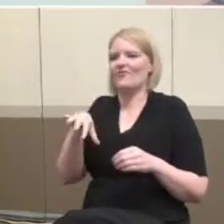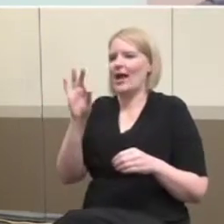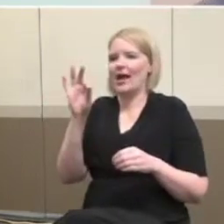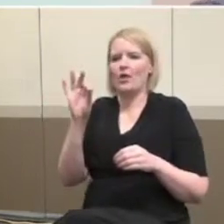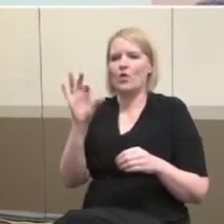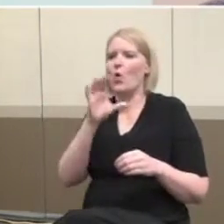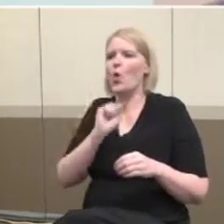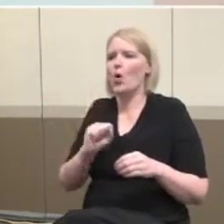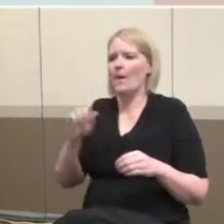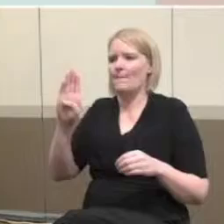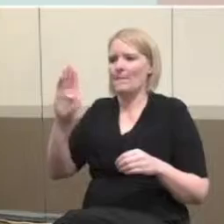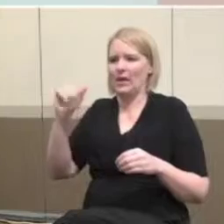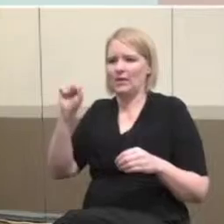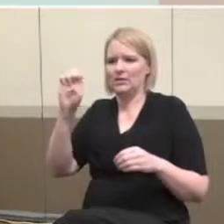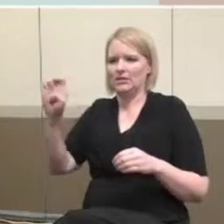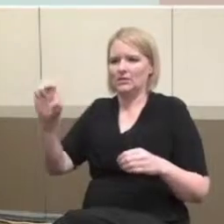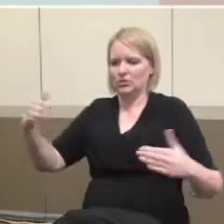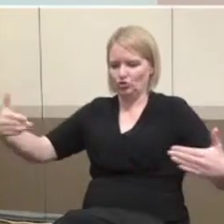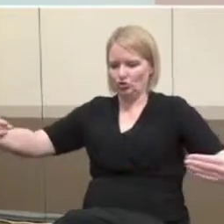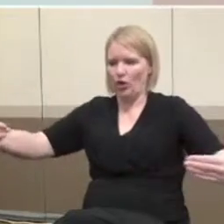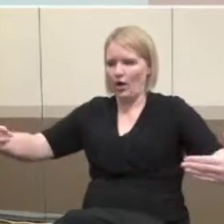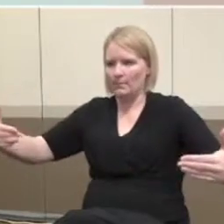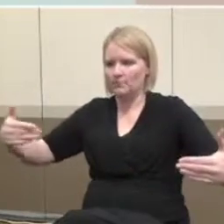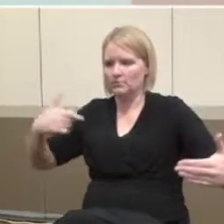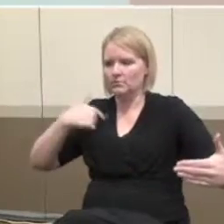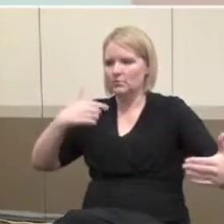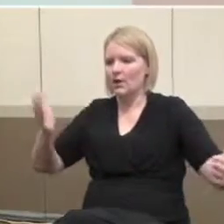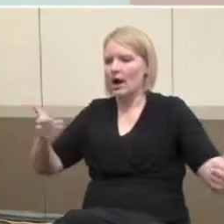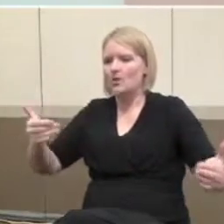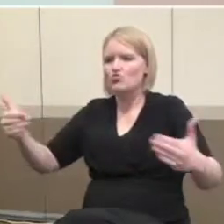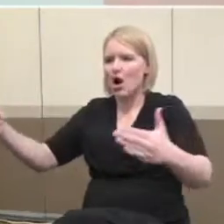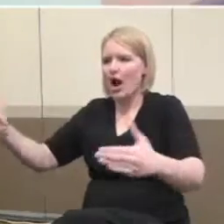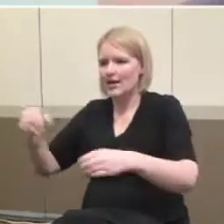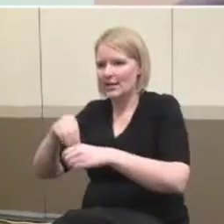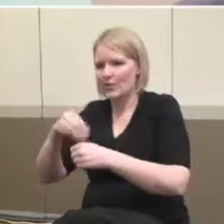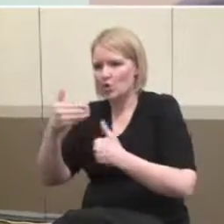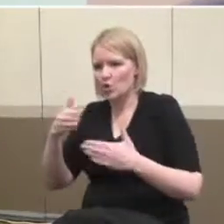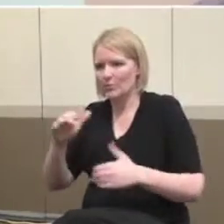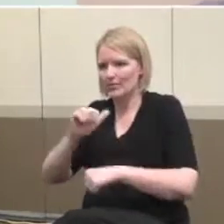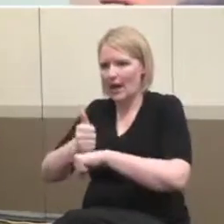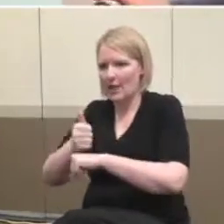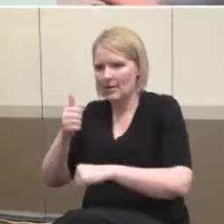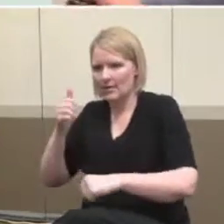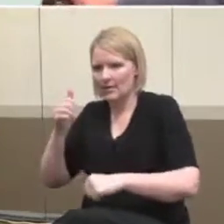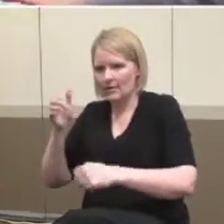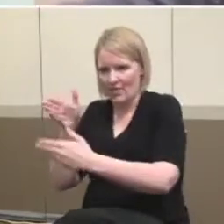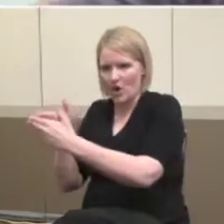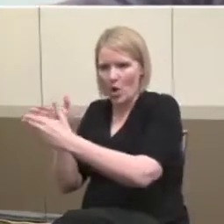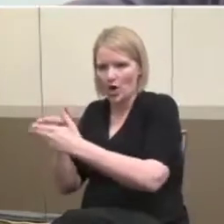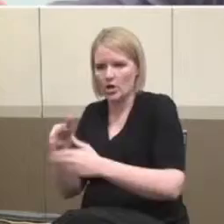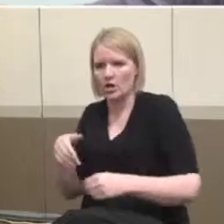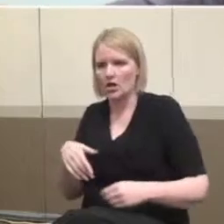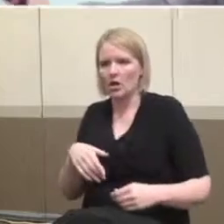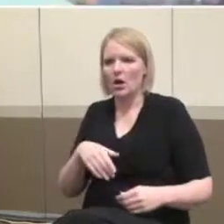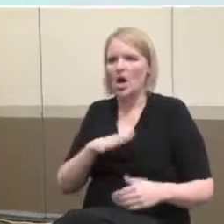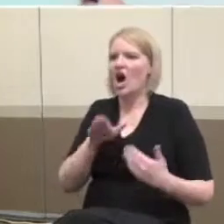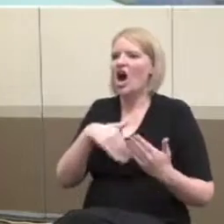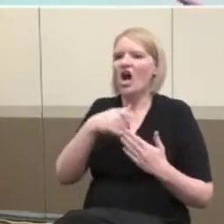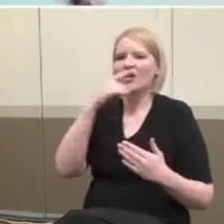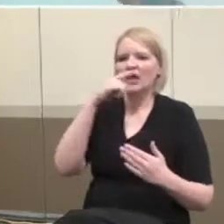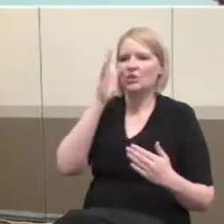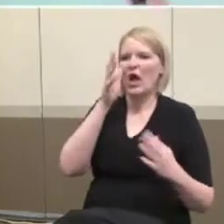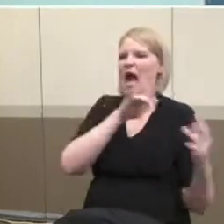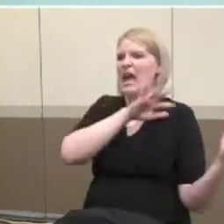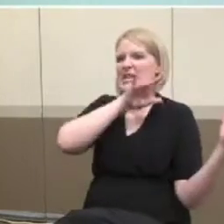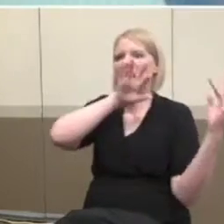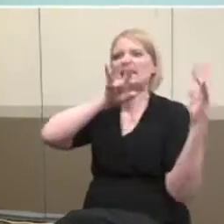old giant bass drum. If I bring that in the room and set it up in the corner, there's not a kid who can't walk, who isn't going to go over there and touch